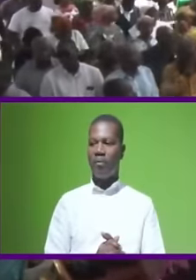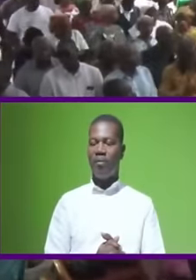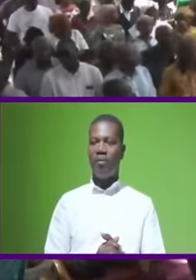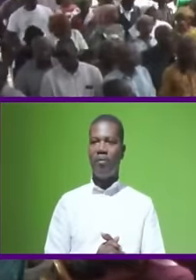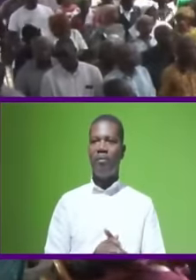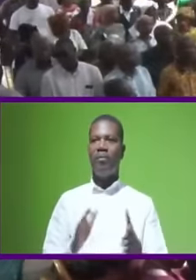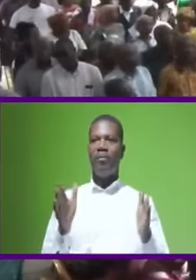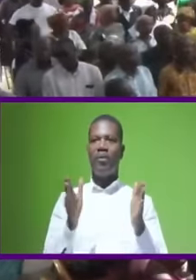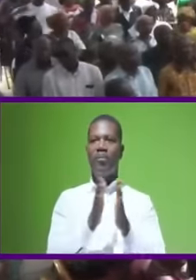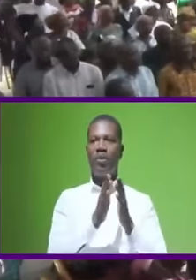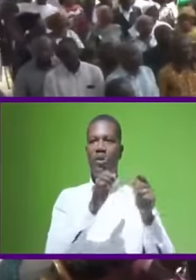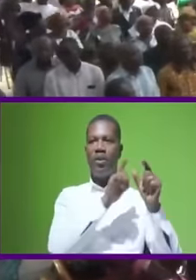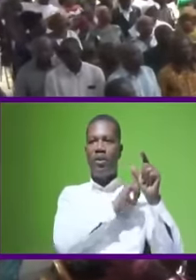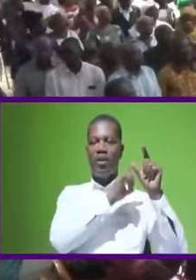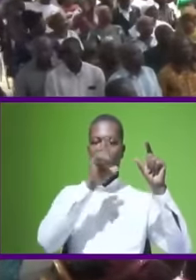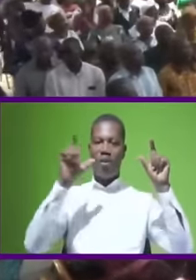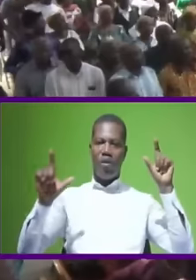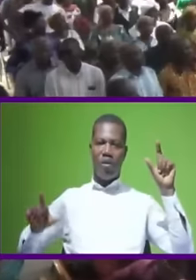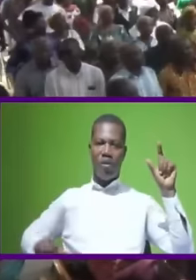Praise the Lord.